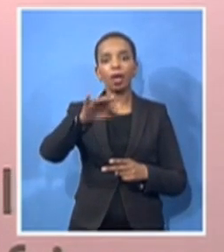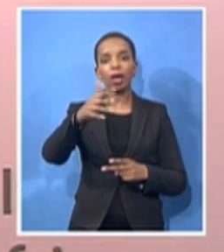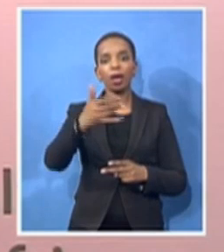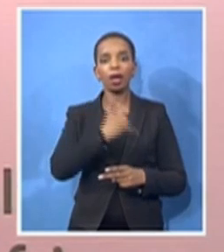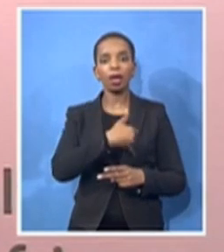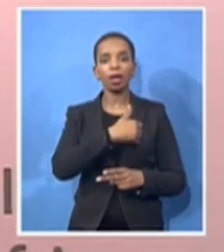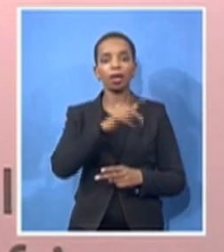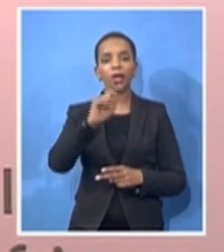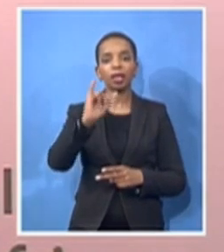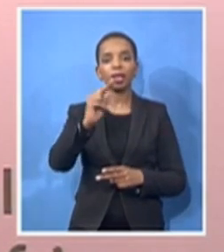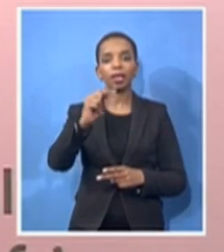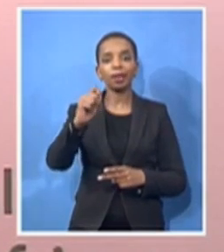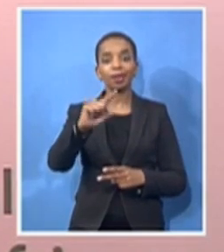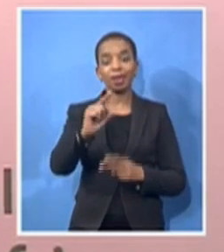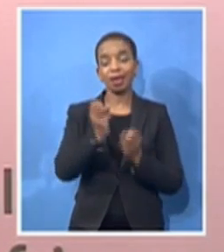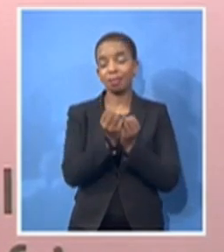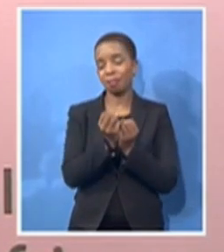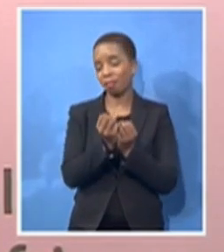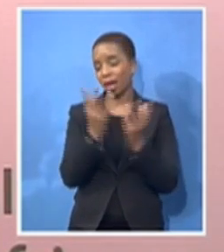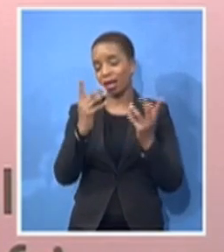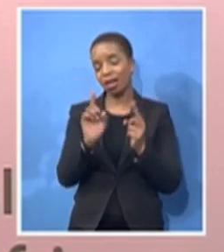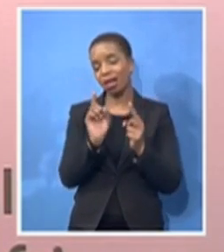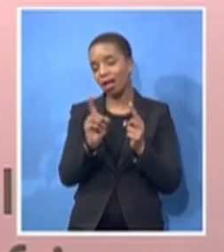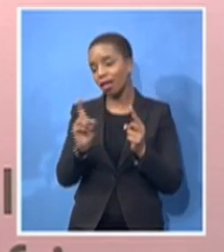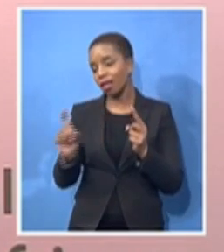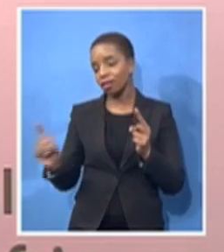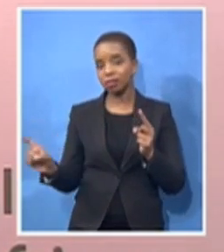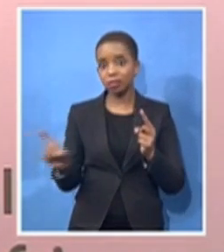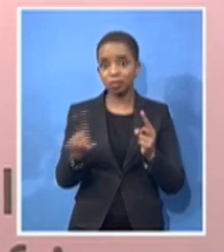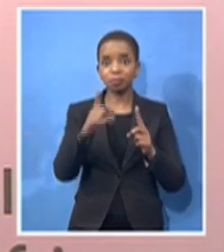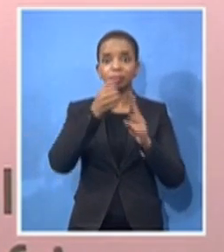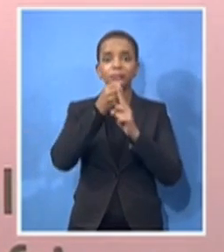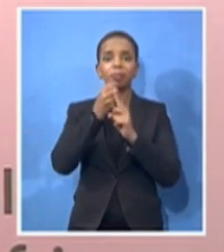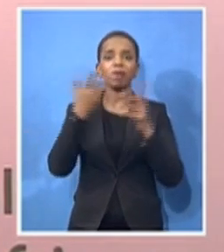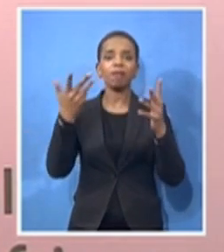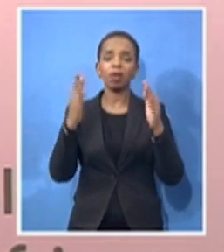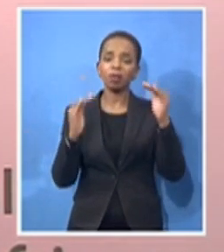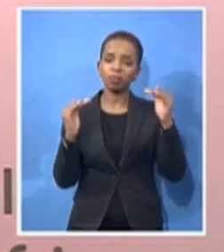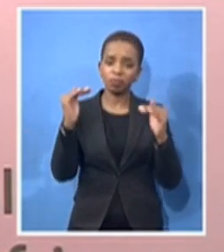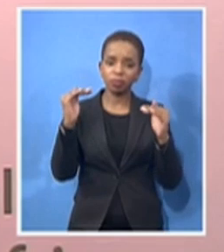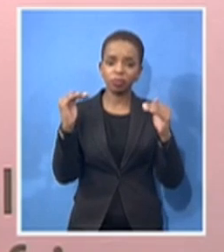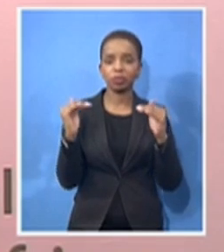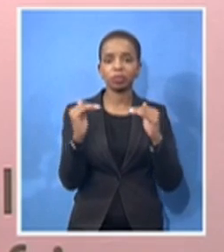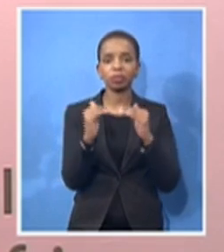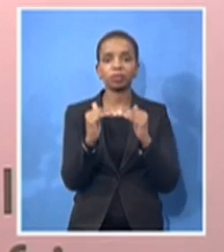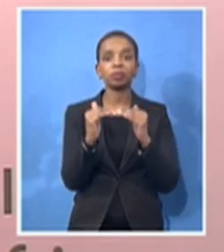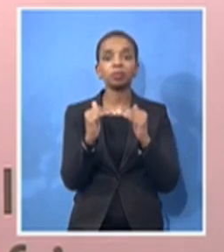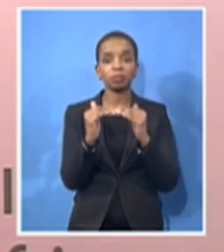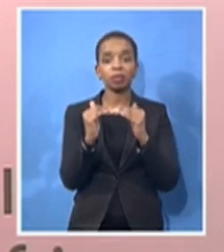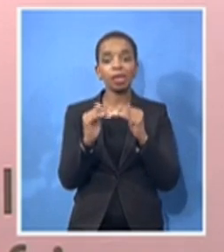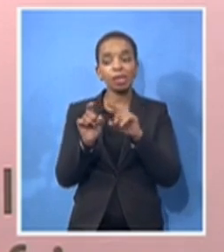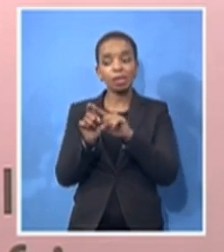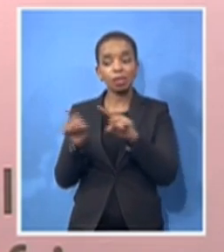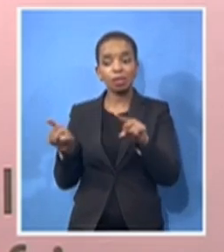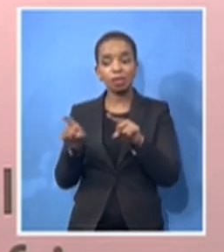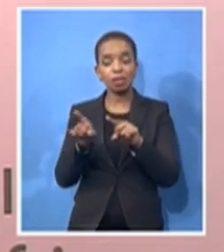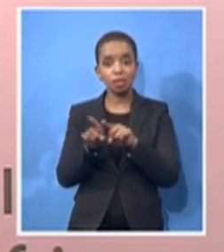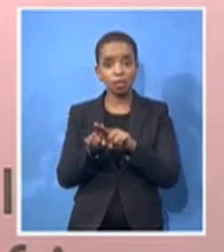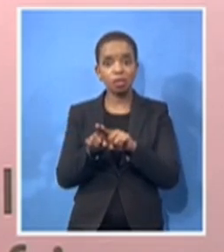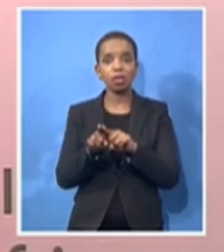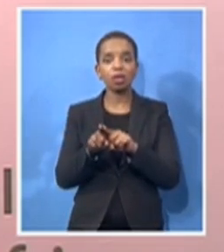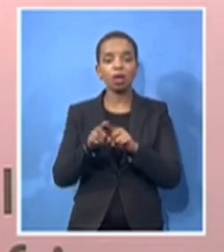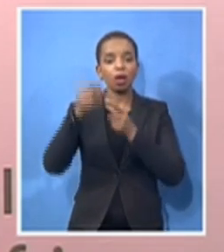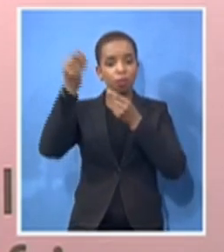equality, who made us know that the only right thing to do is to stand up for